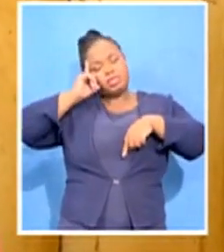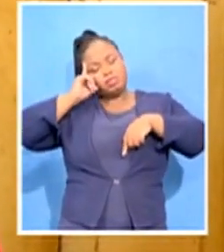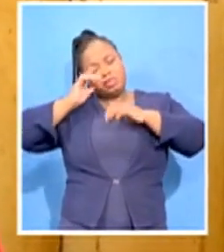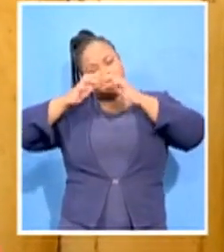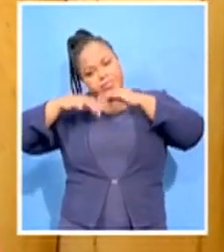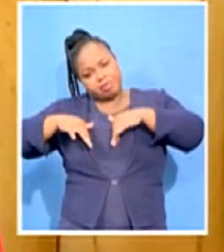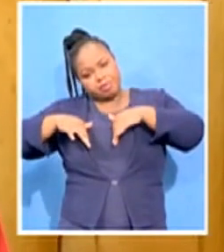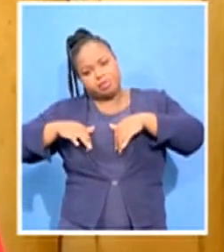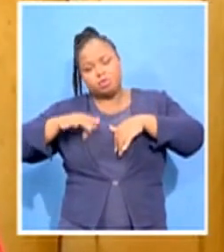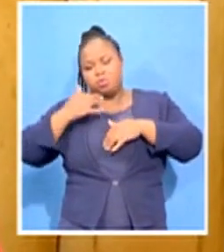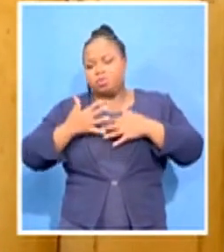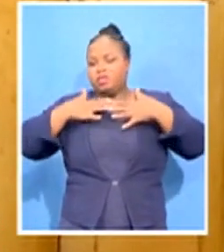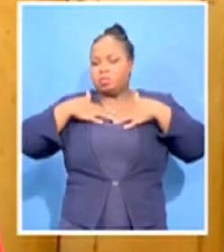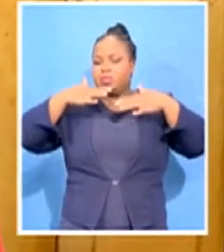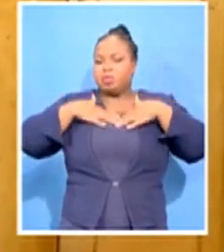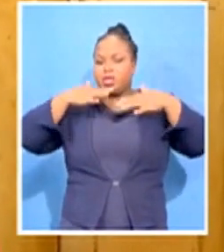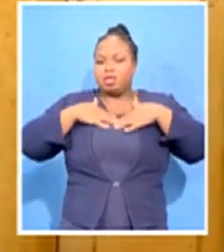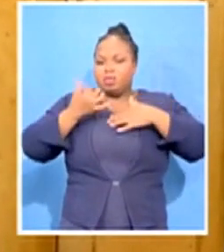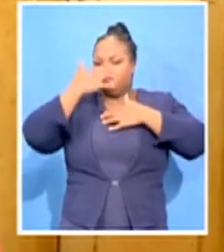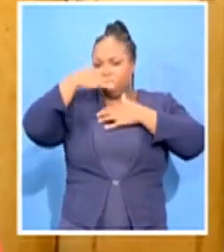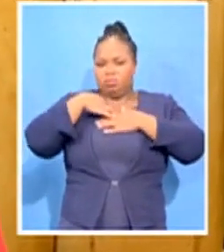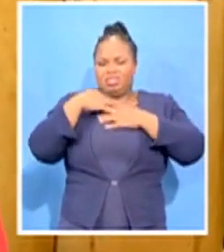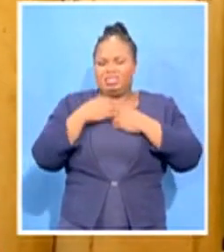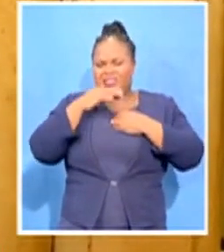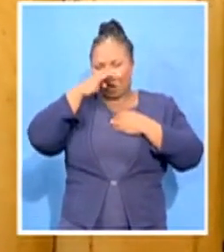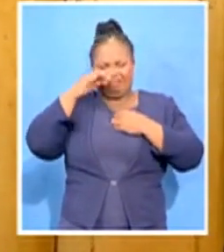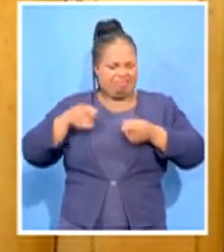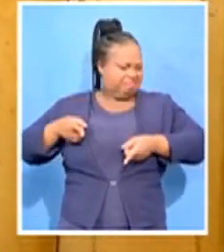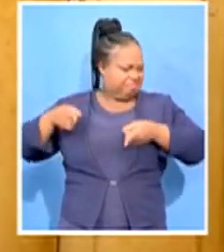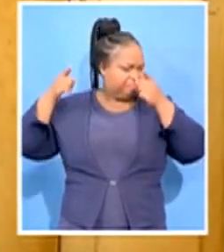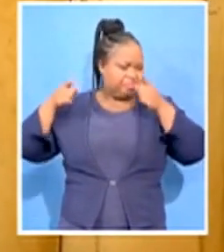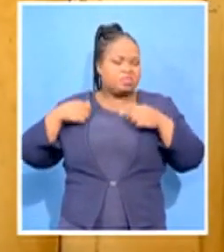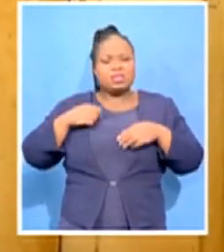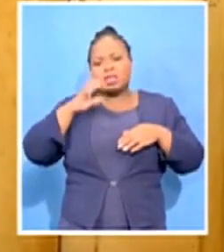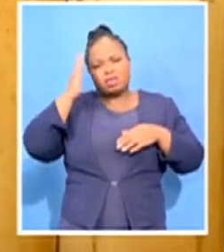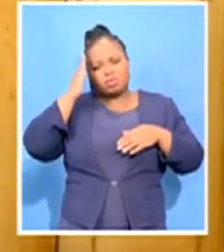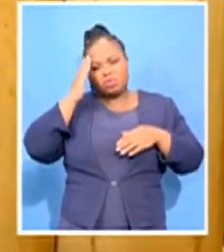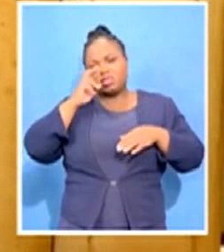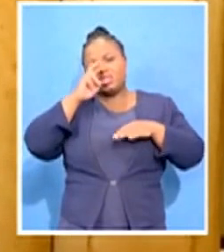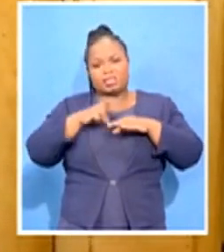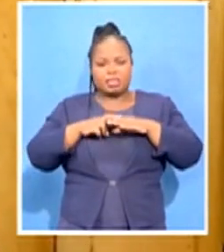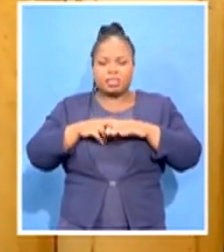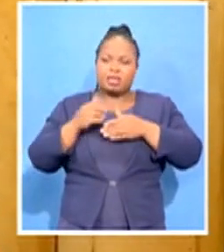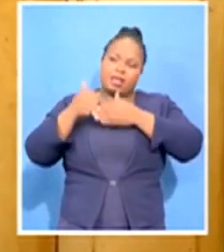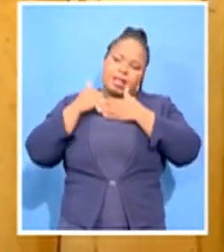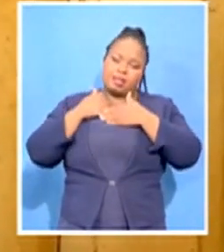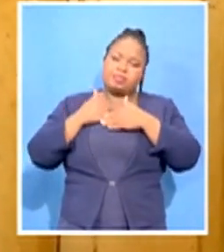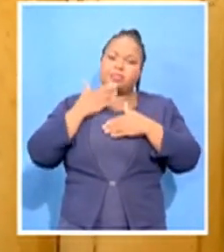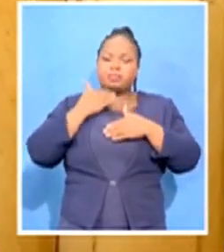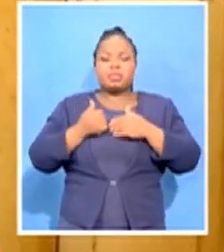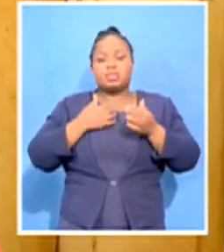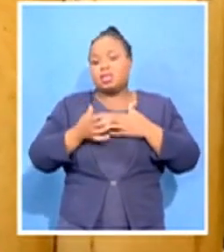like something that I don't know. And I just need only help. Who could help me? I'm unemployed,